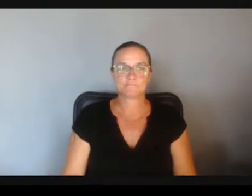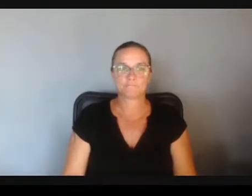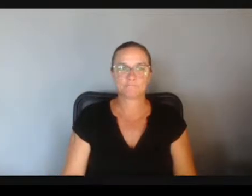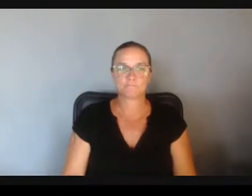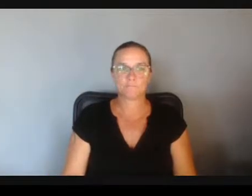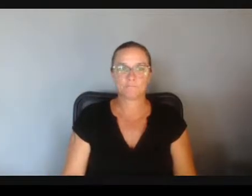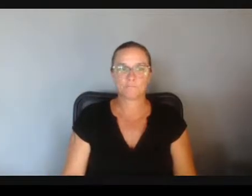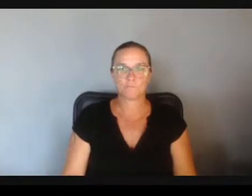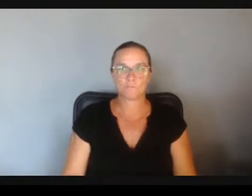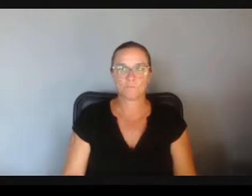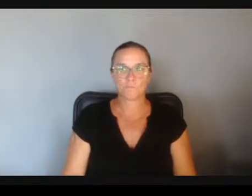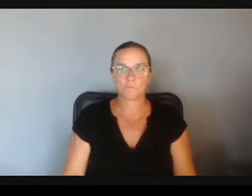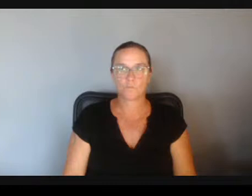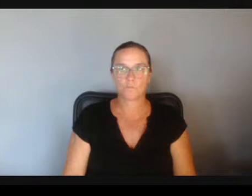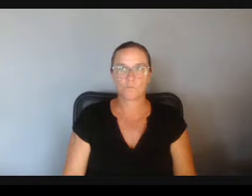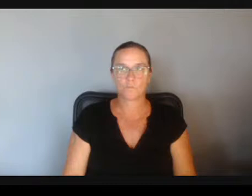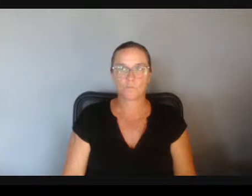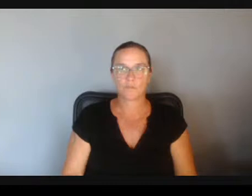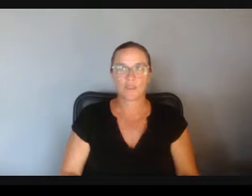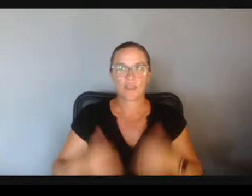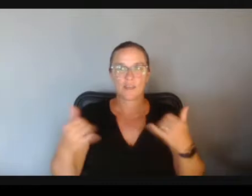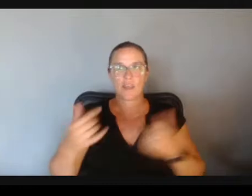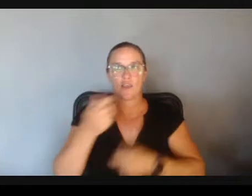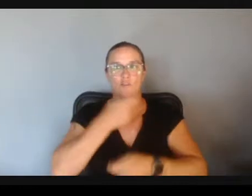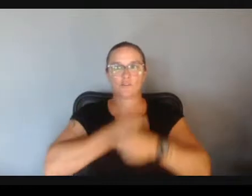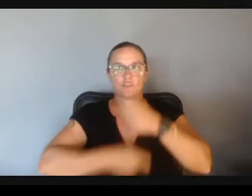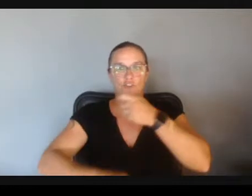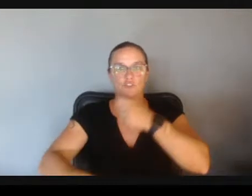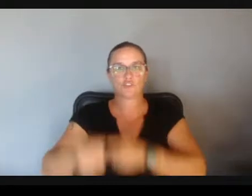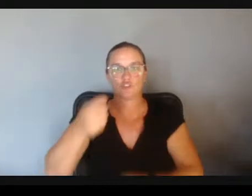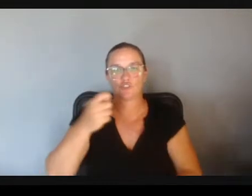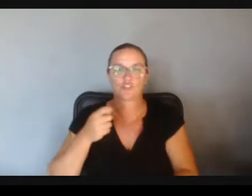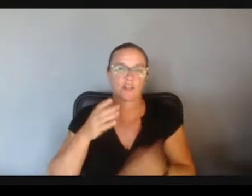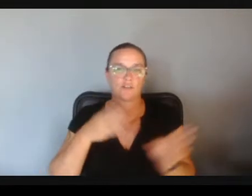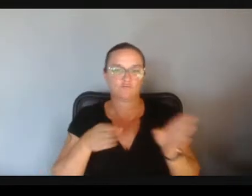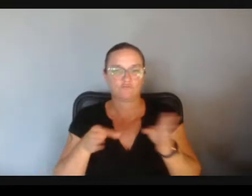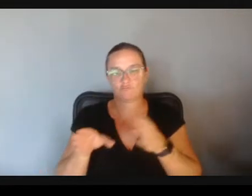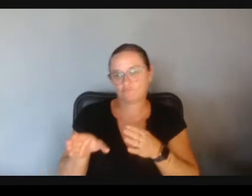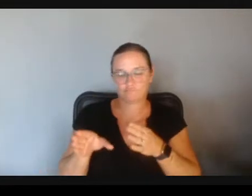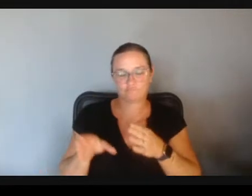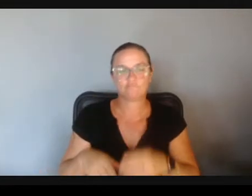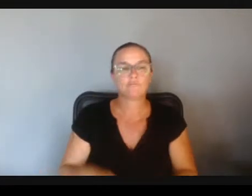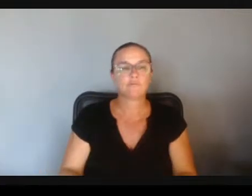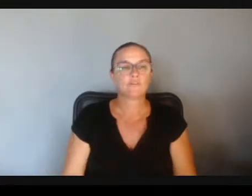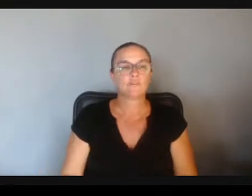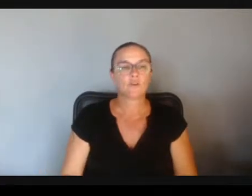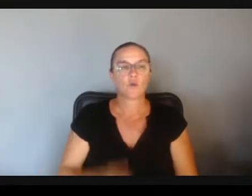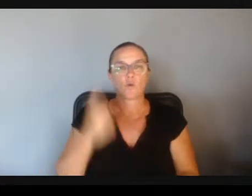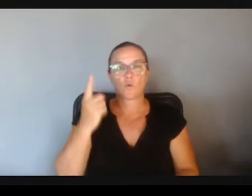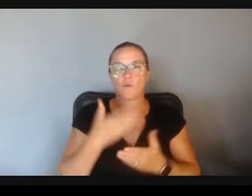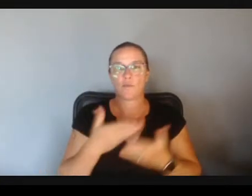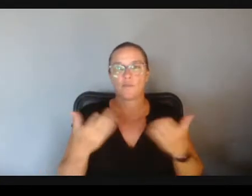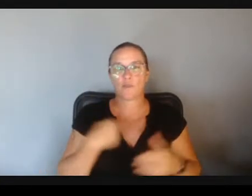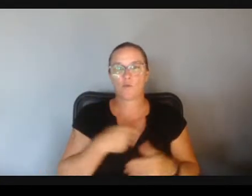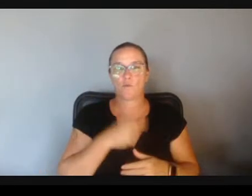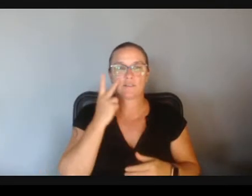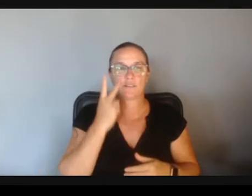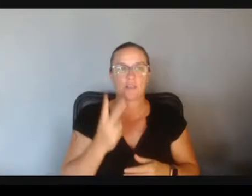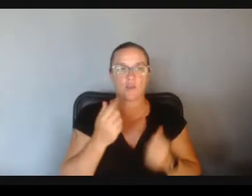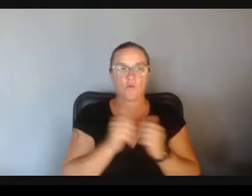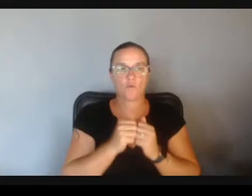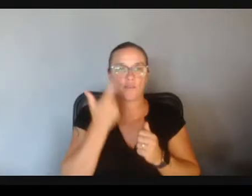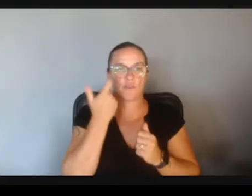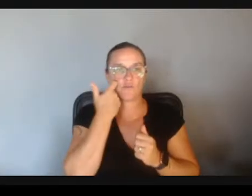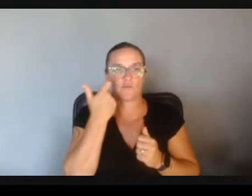Let's go ahead and switch modes. So one thing we saw in the recent